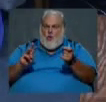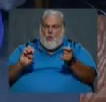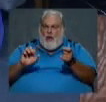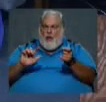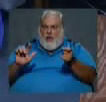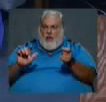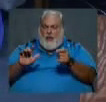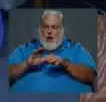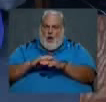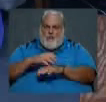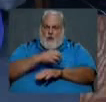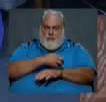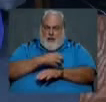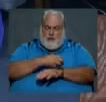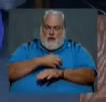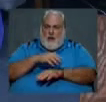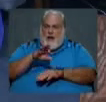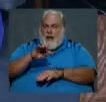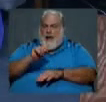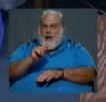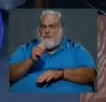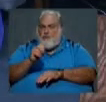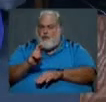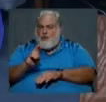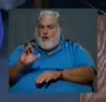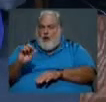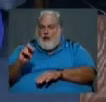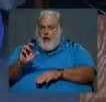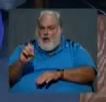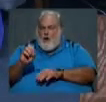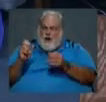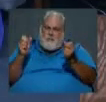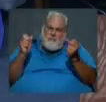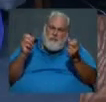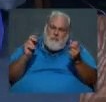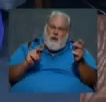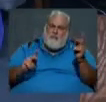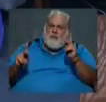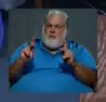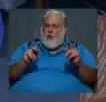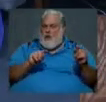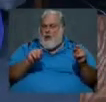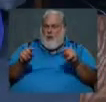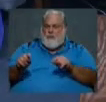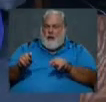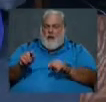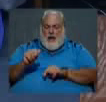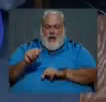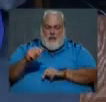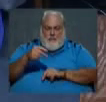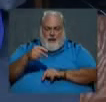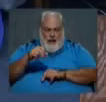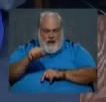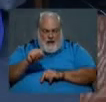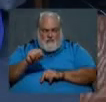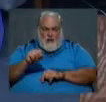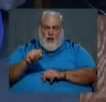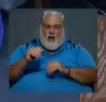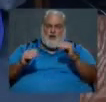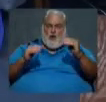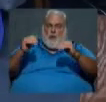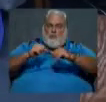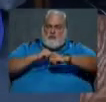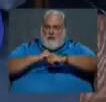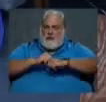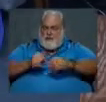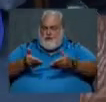on probation, he had aftercare. There were a lot of people that was in there looking at this, including APS, Adult Protective